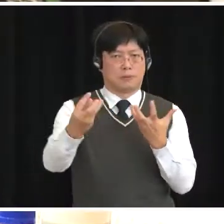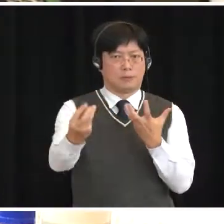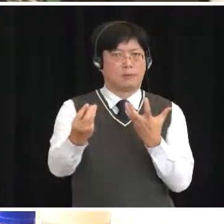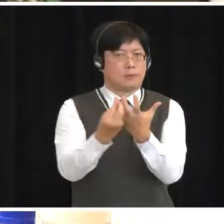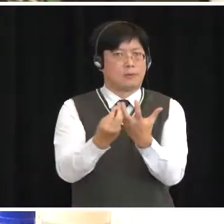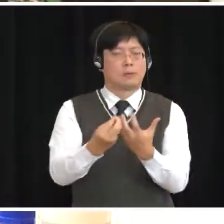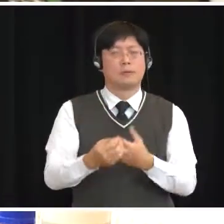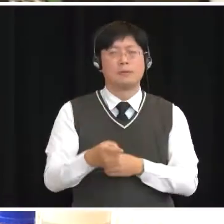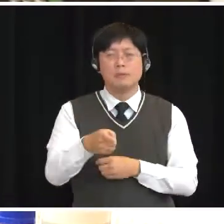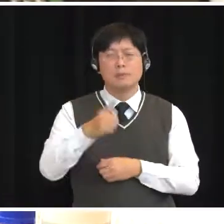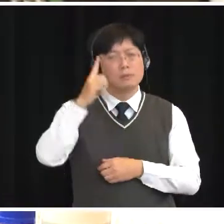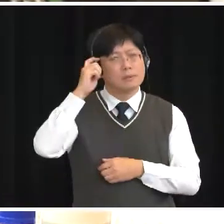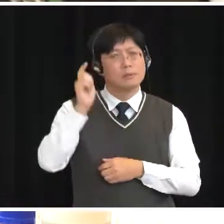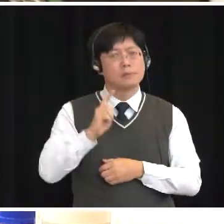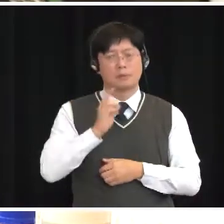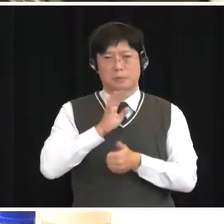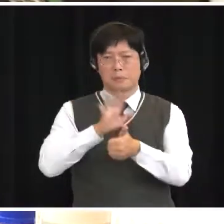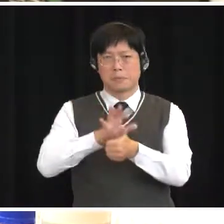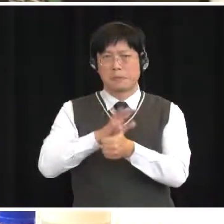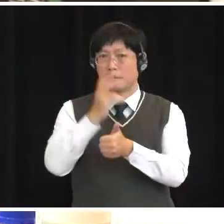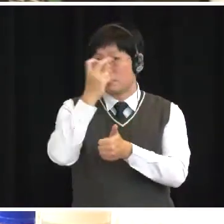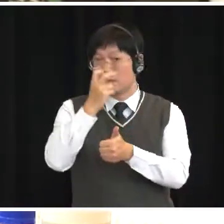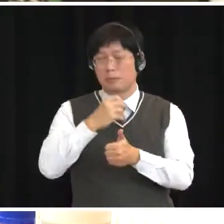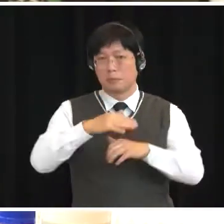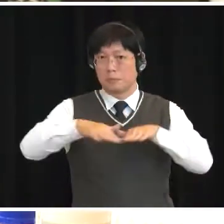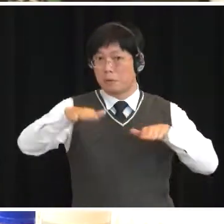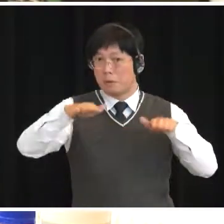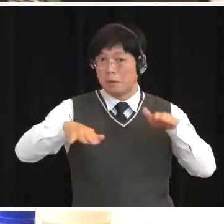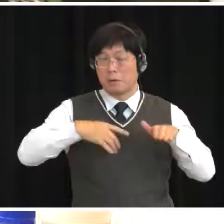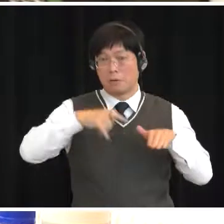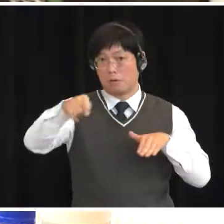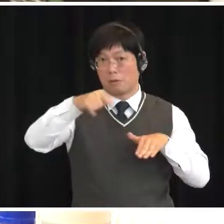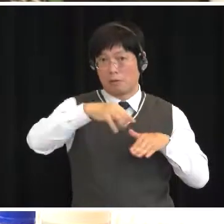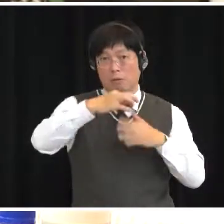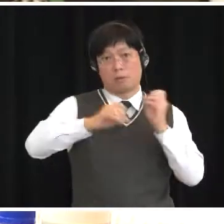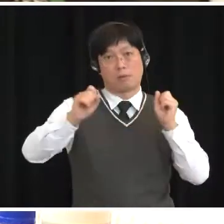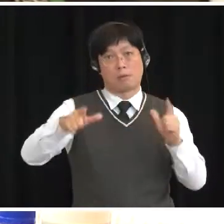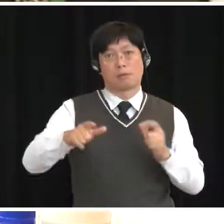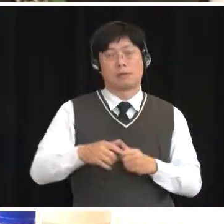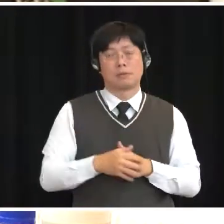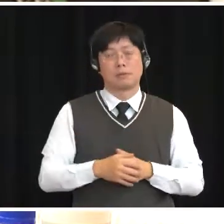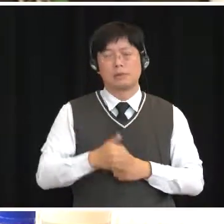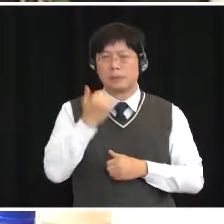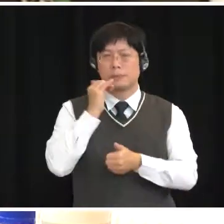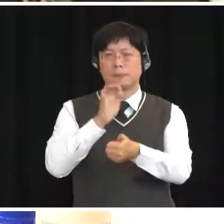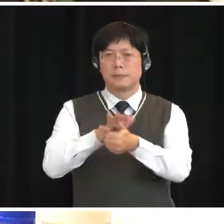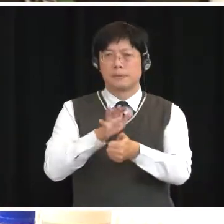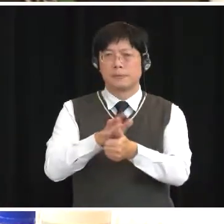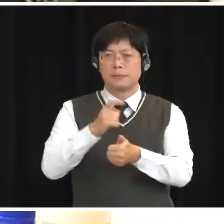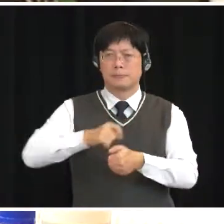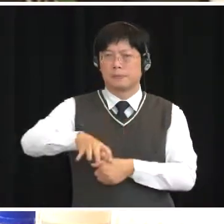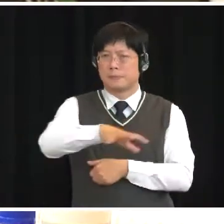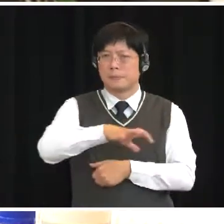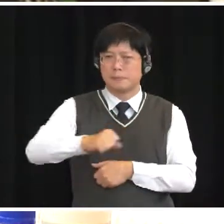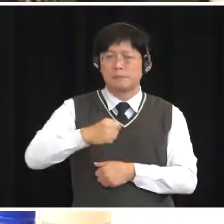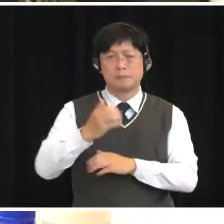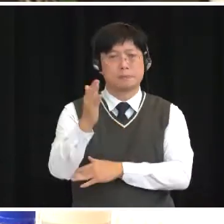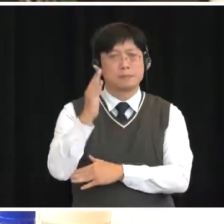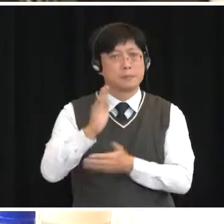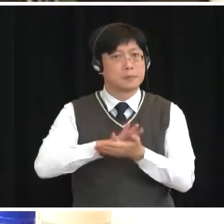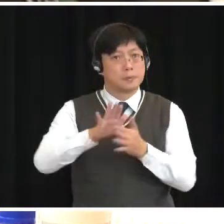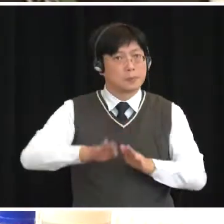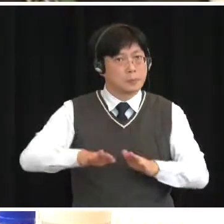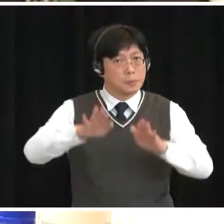programs. So the central government offers more budget for the remote areas. This is an